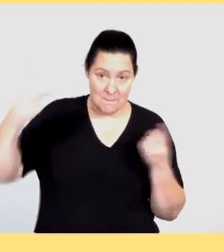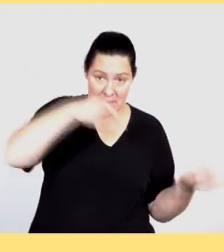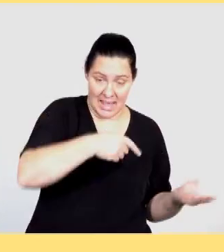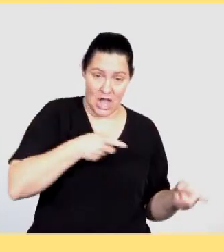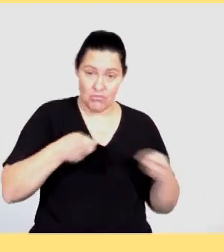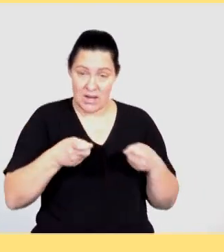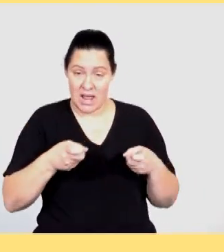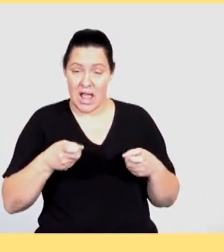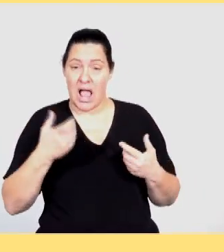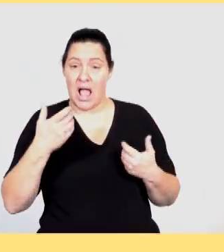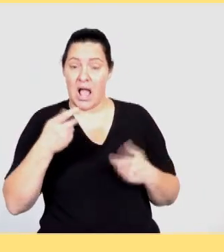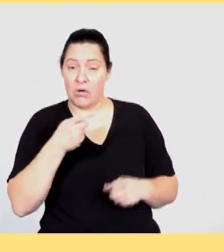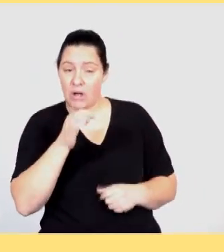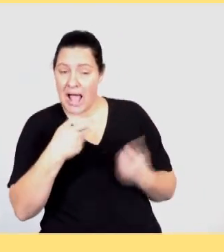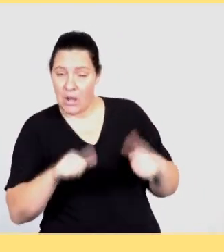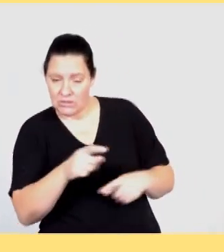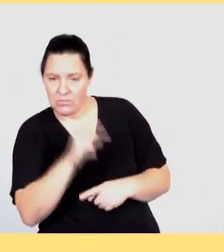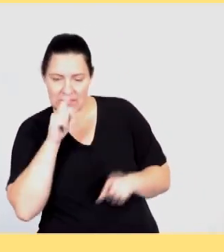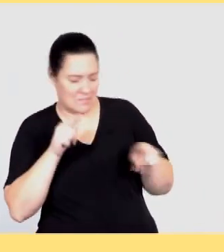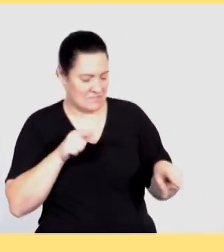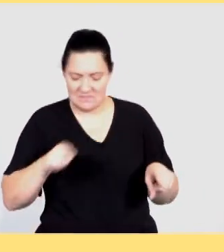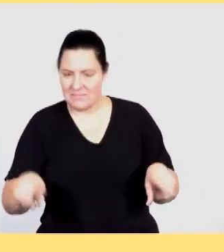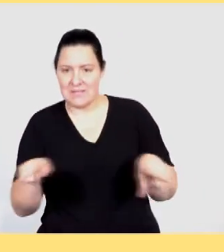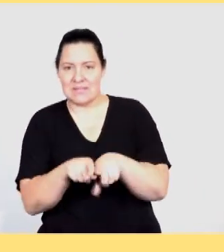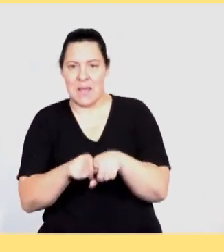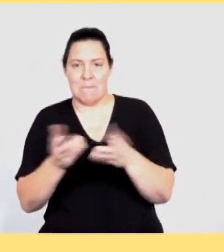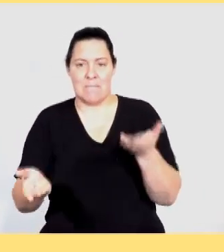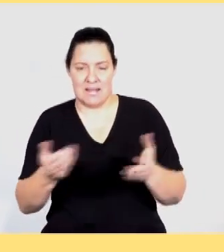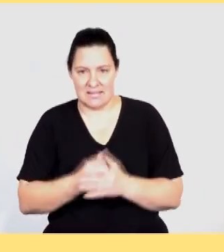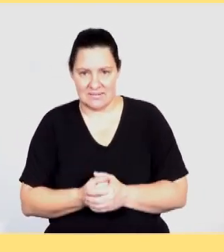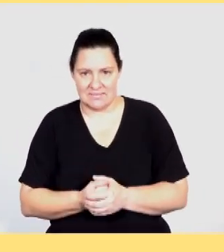If you go back to your creditors control, you will see that we had the same